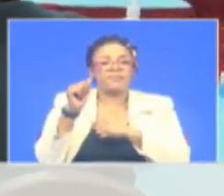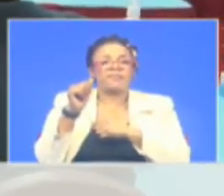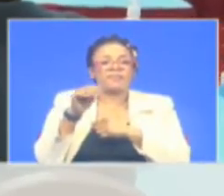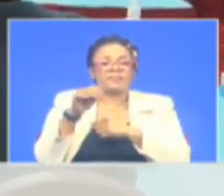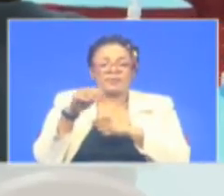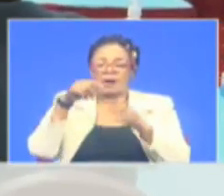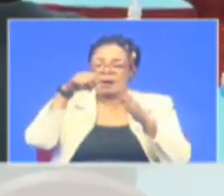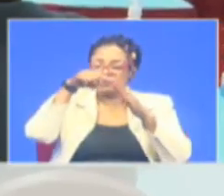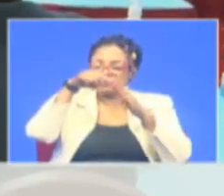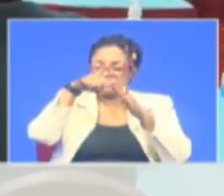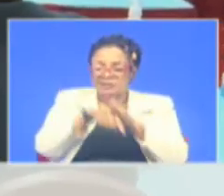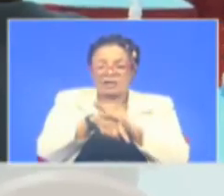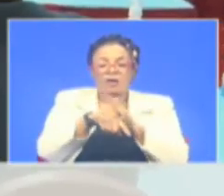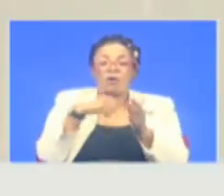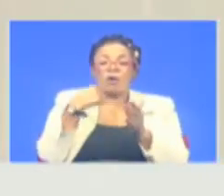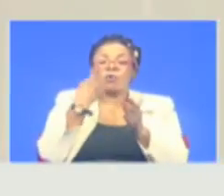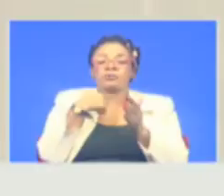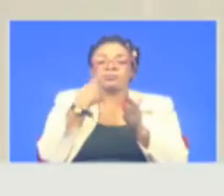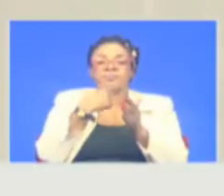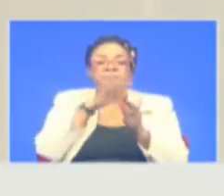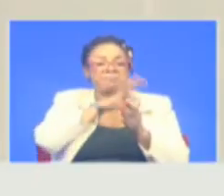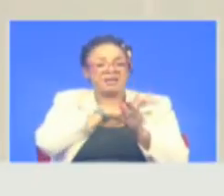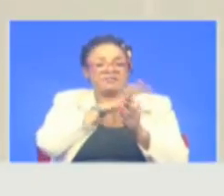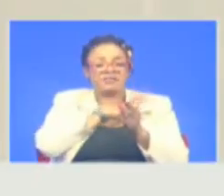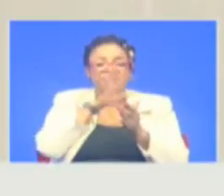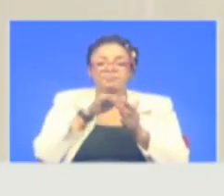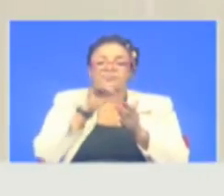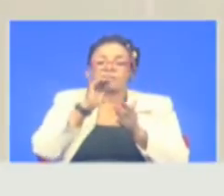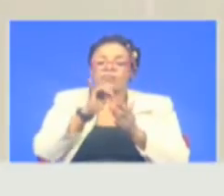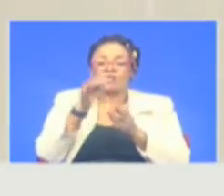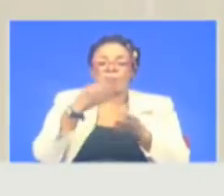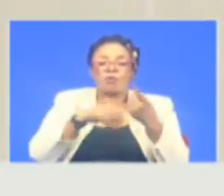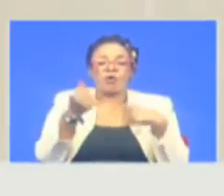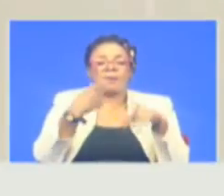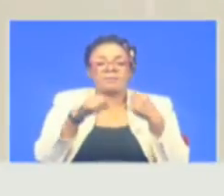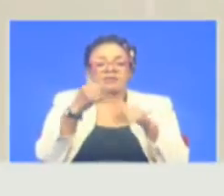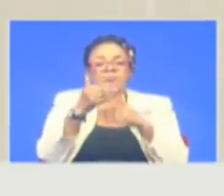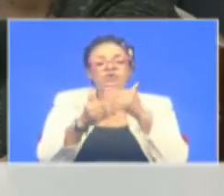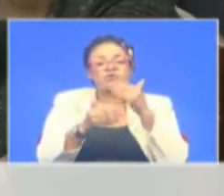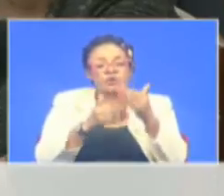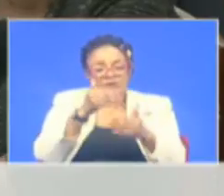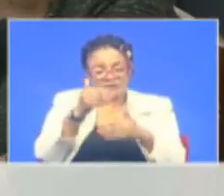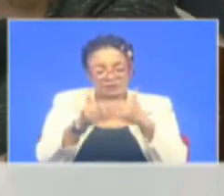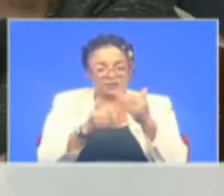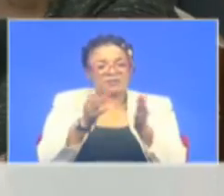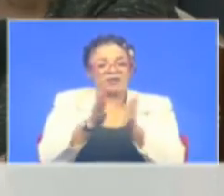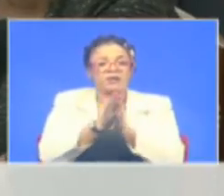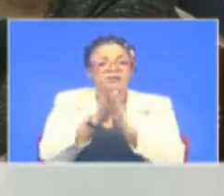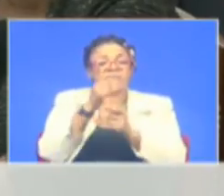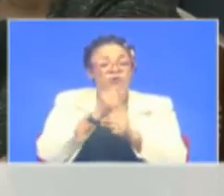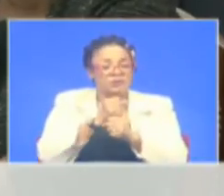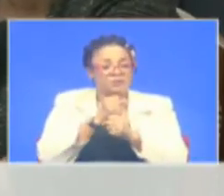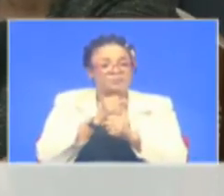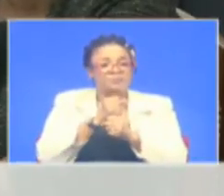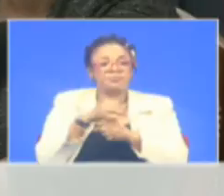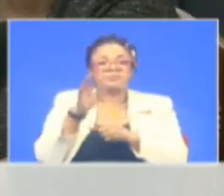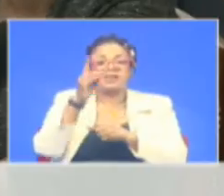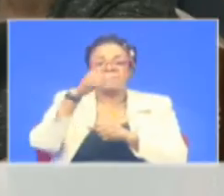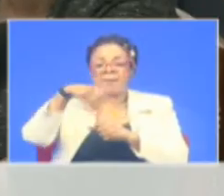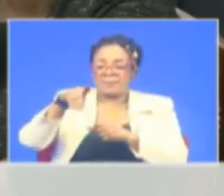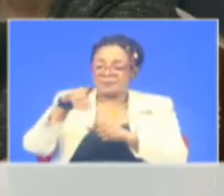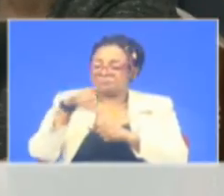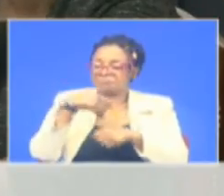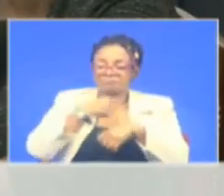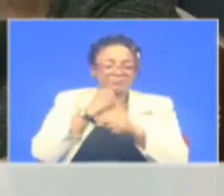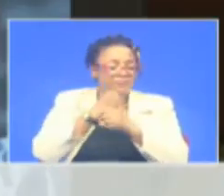detailing just who benefited from flawed procurement processes at the body. The DPP is, though, yet to make a